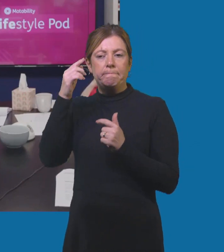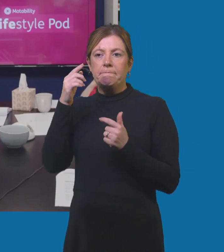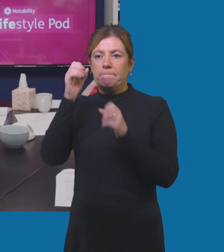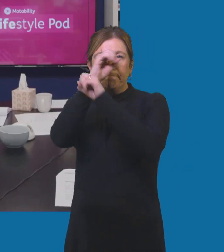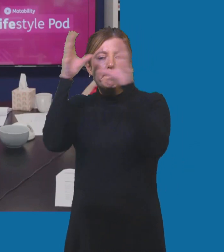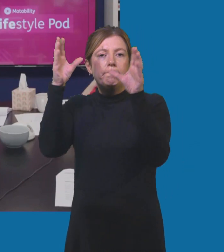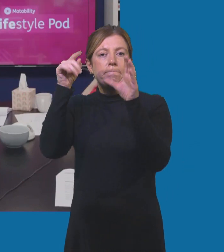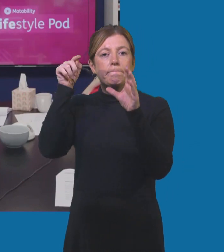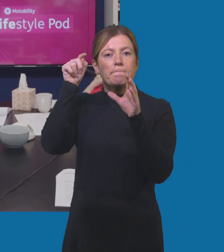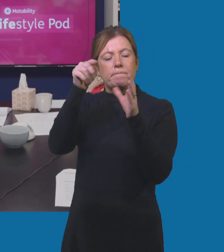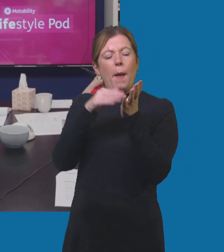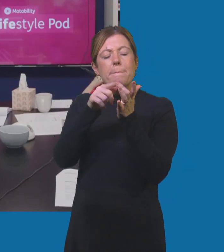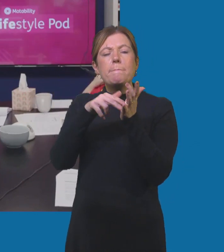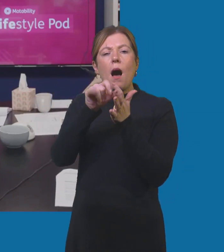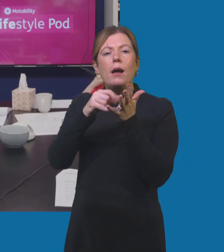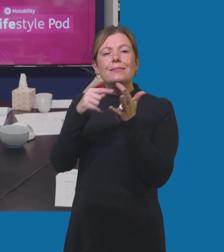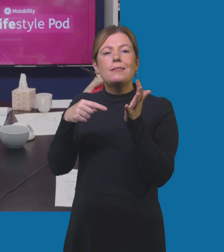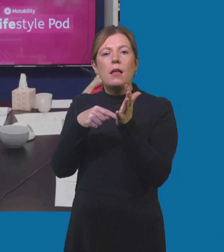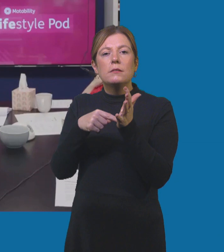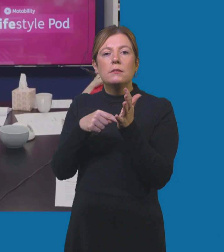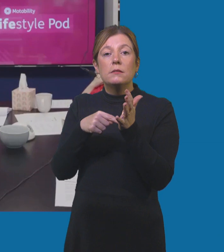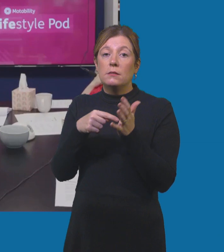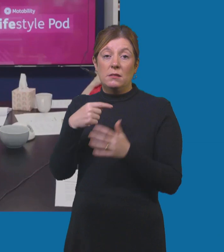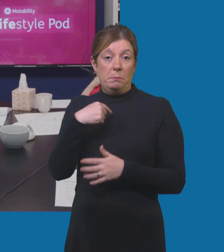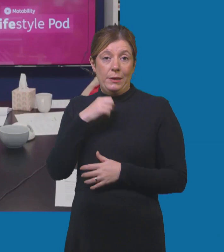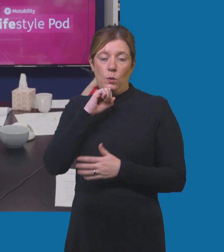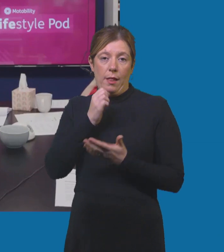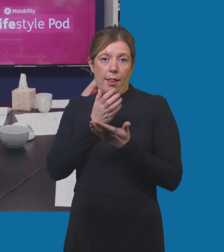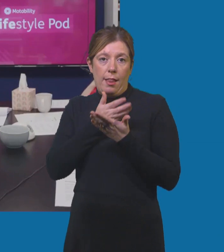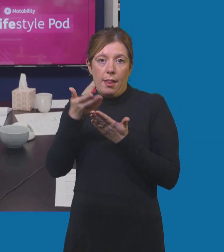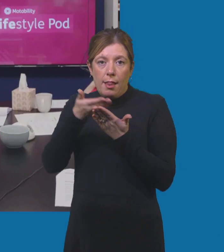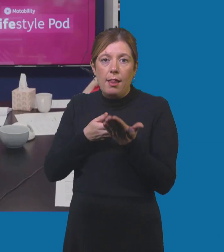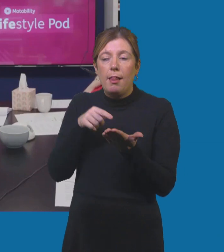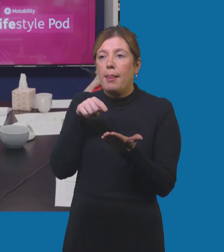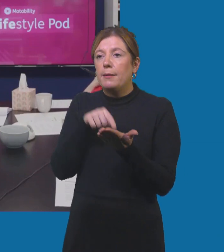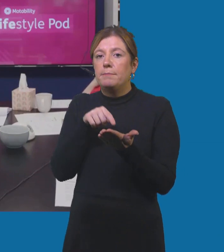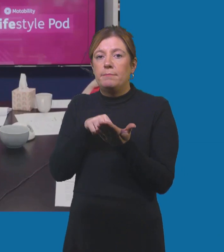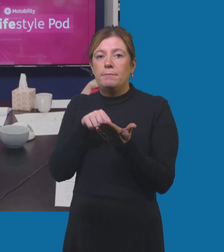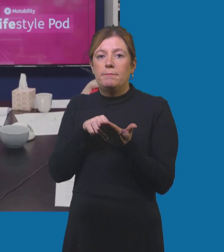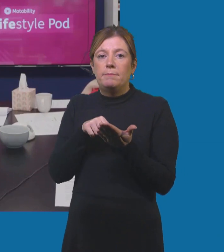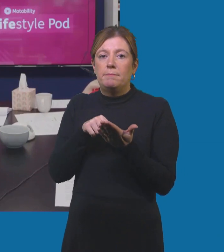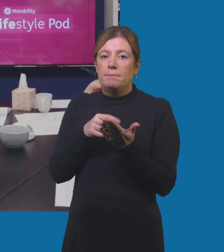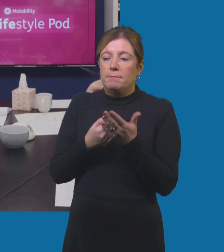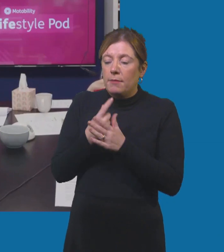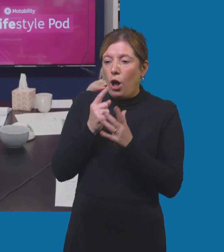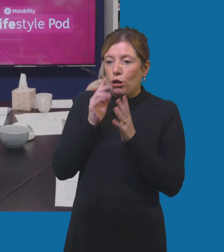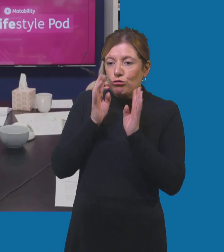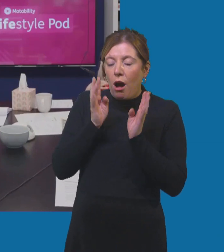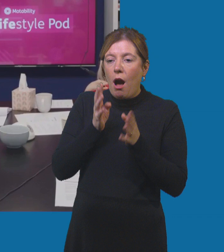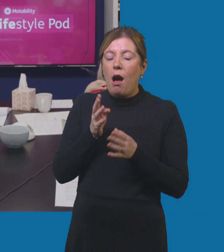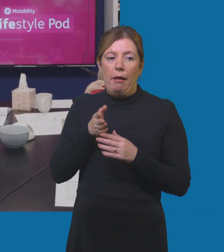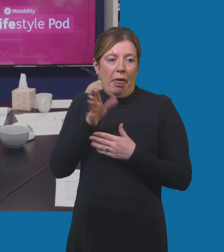talked about, it's going to be about that's very honest and very raw. I'm going to talk about the crying and going to therapy and the benefits of